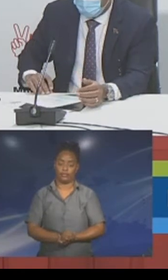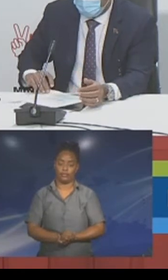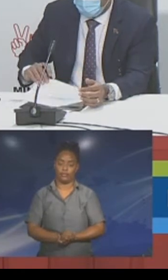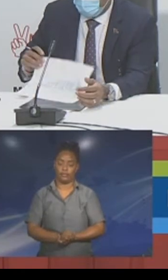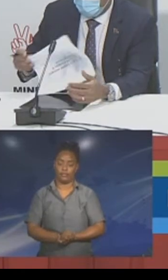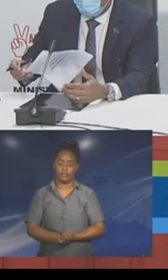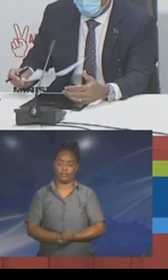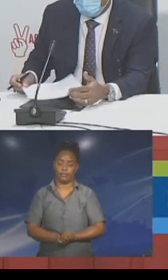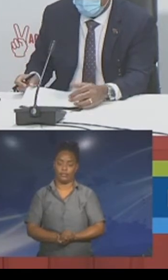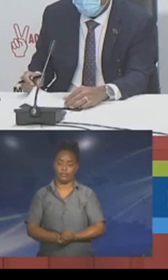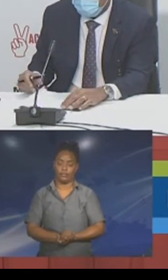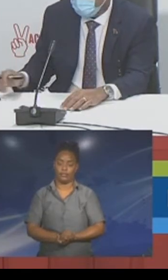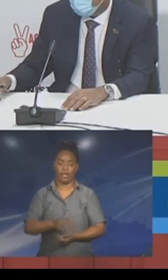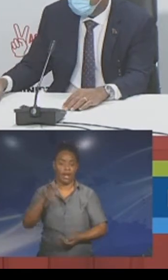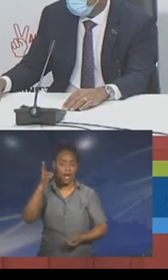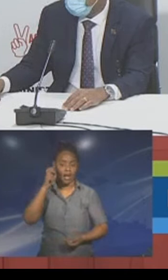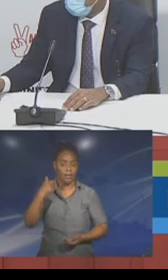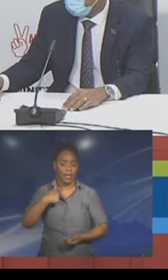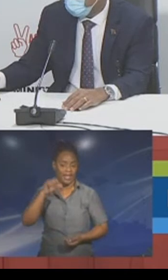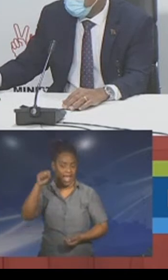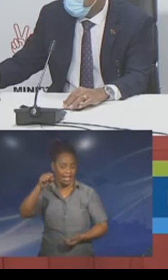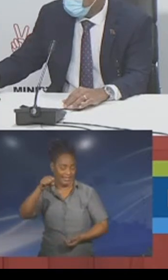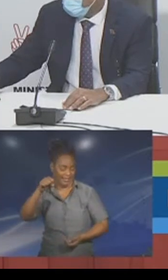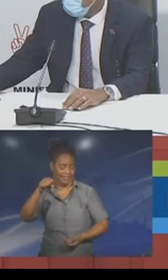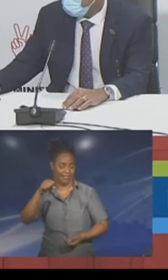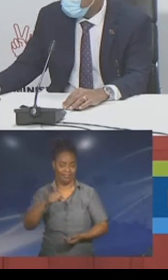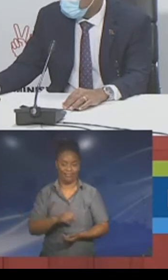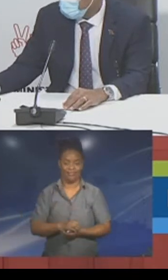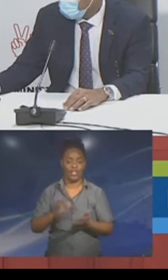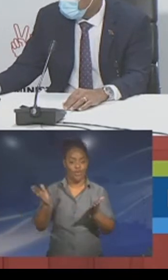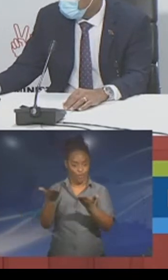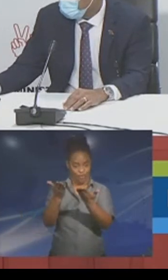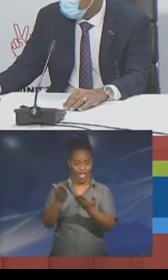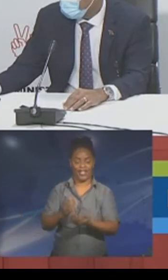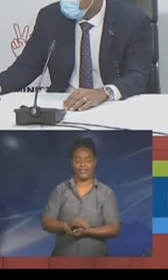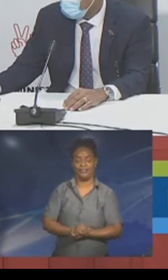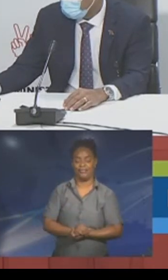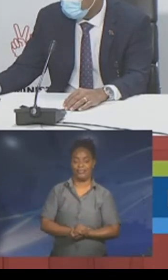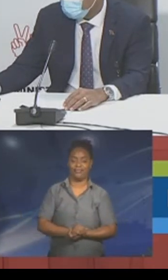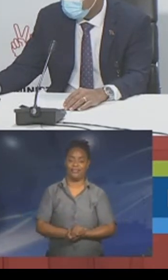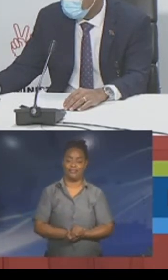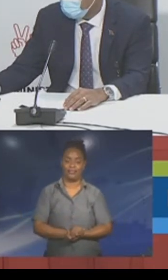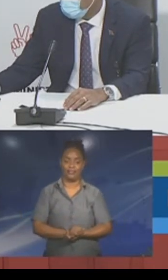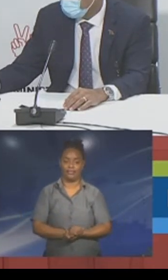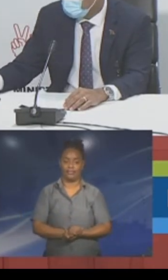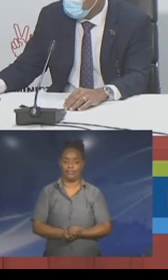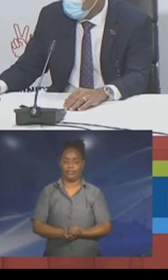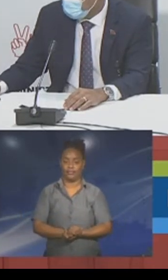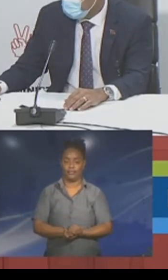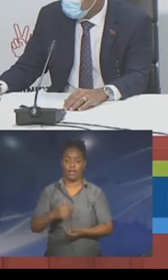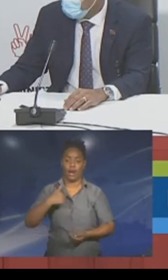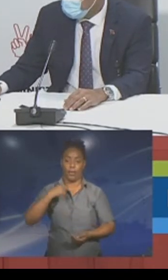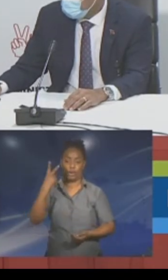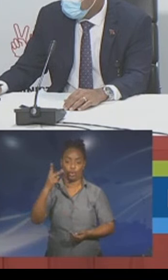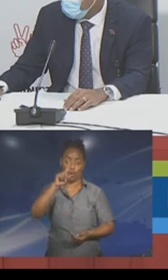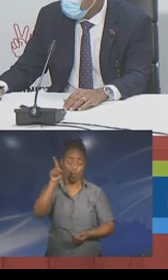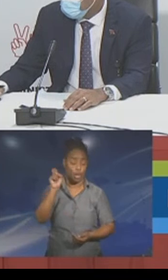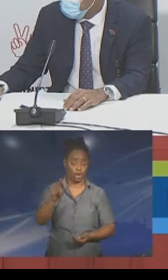All right. So are you hearing me? Mm-hmm. Yes, we are. Please go ahead. Right. Sure. So my two questions